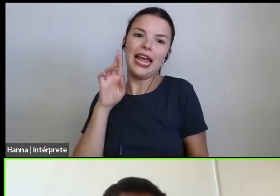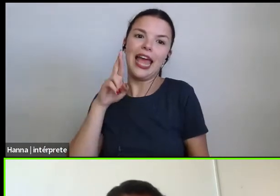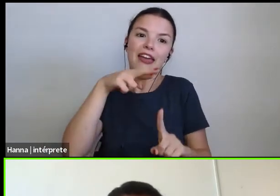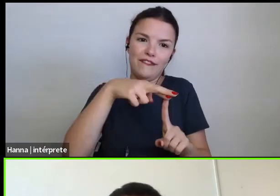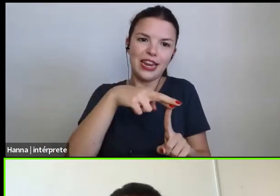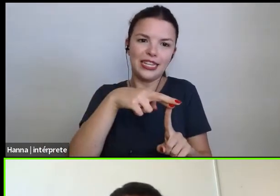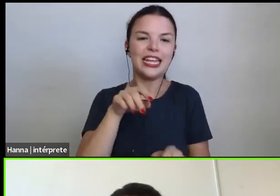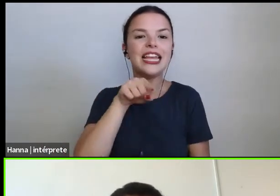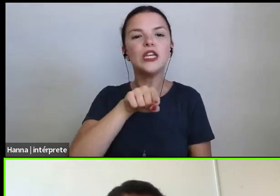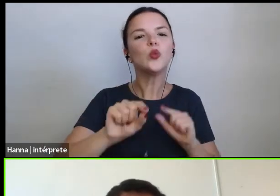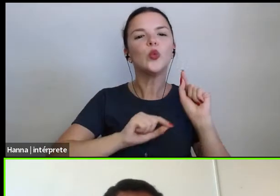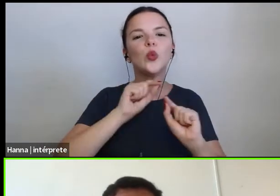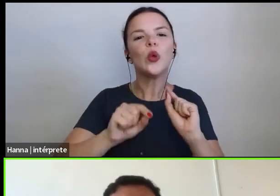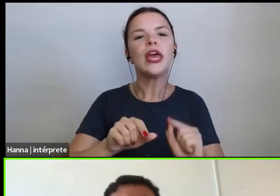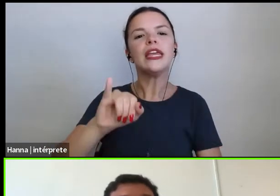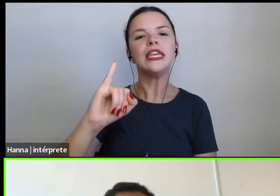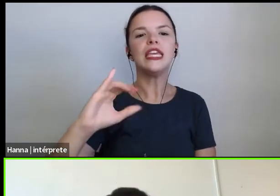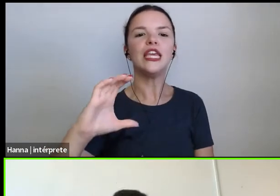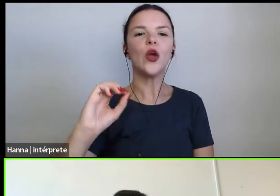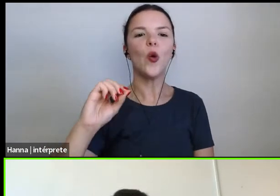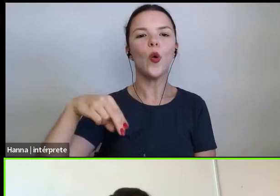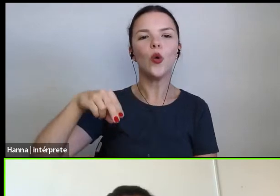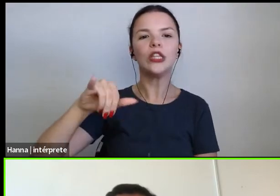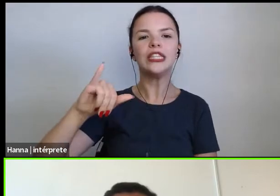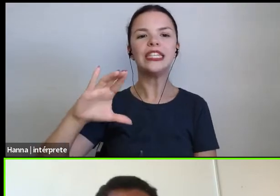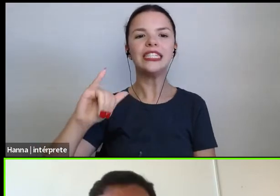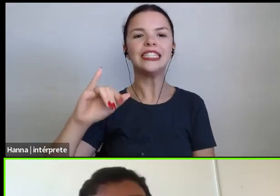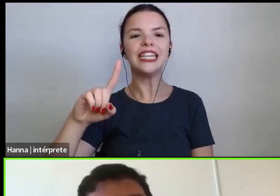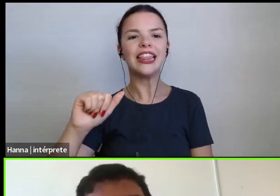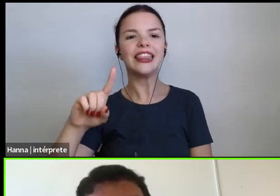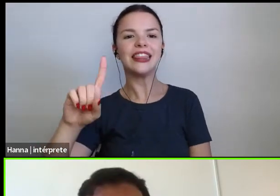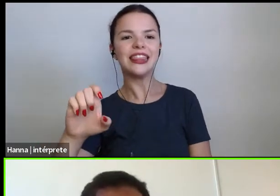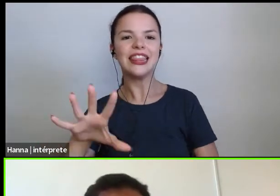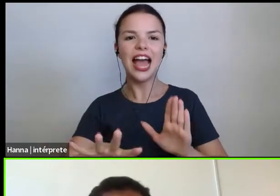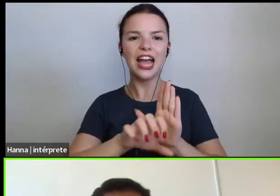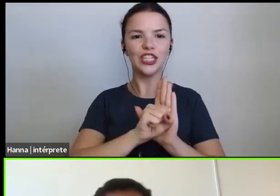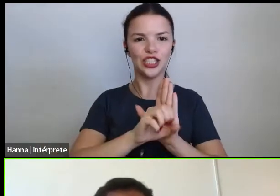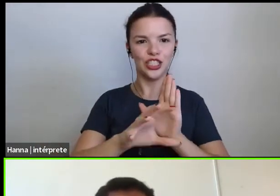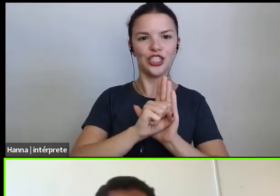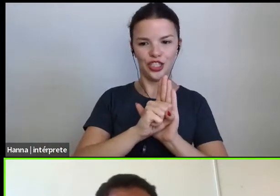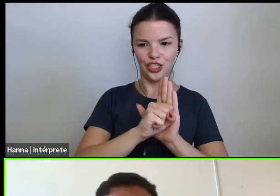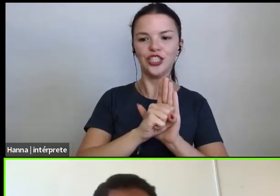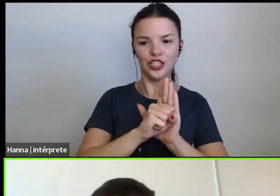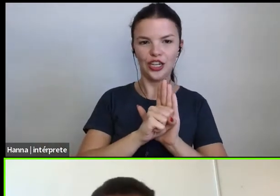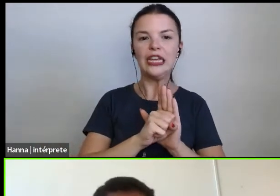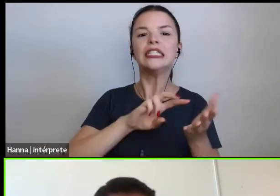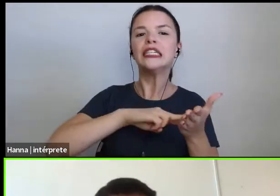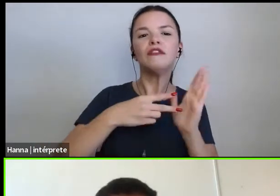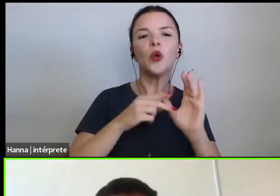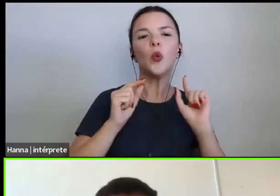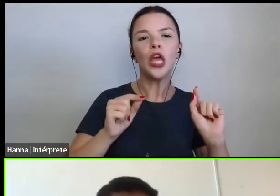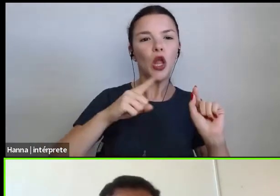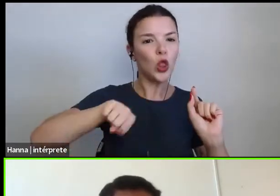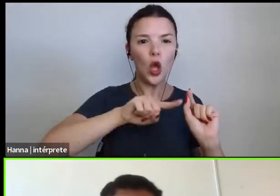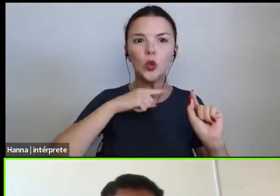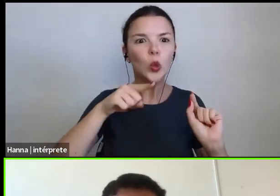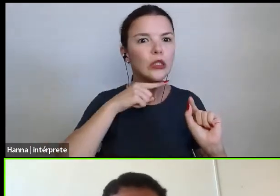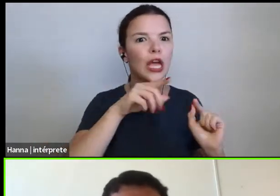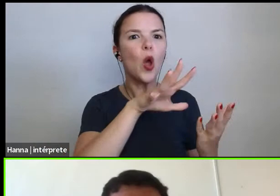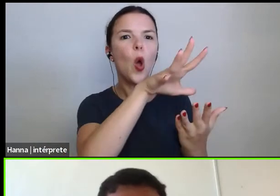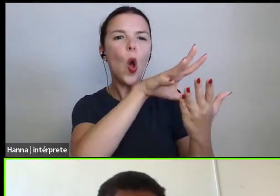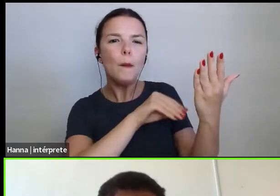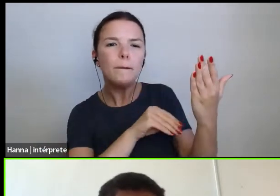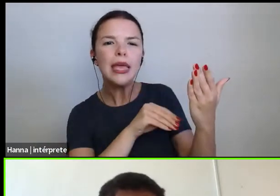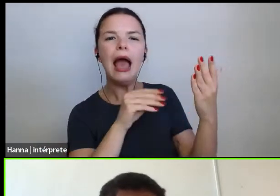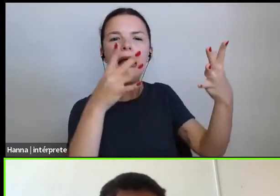iconicity, you know, as we cannot represent with all details something using